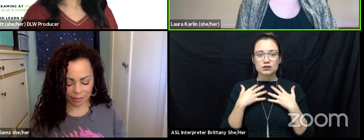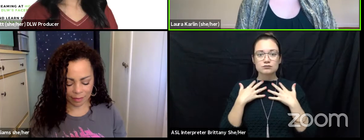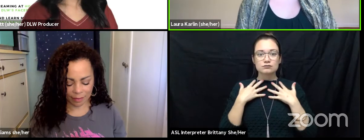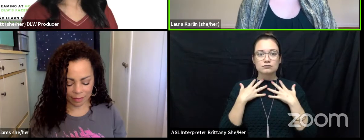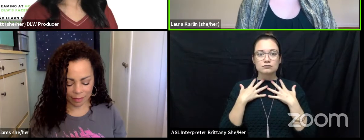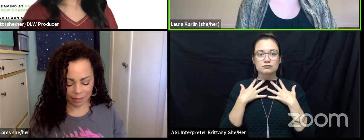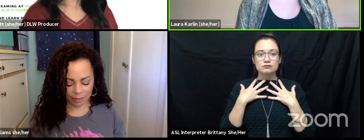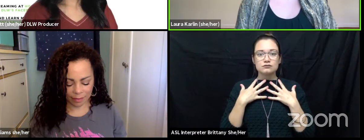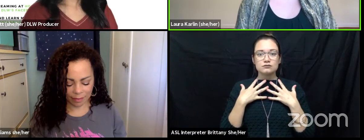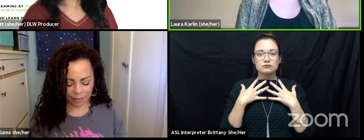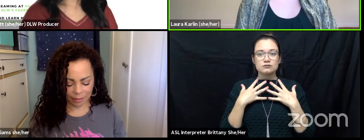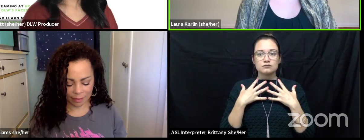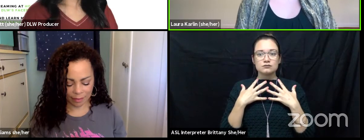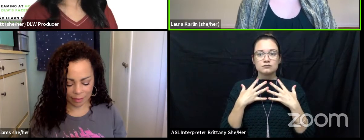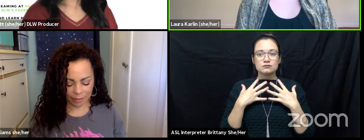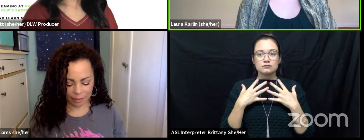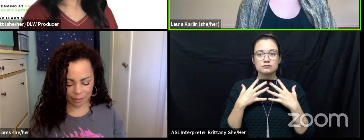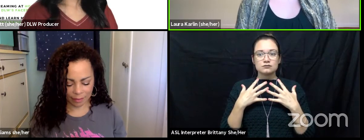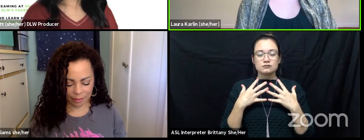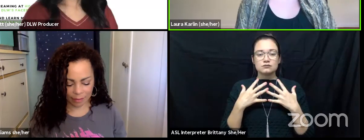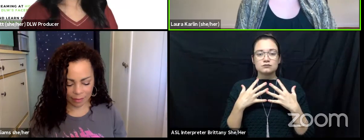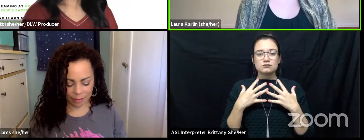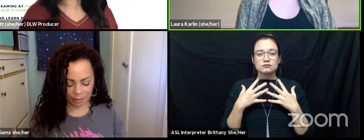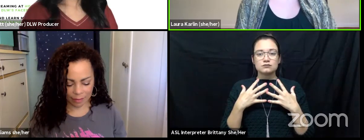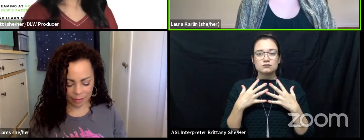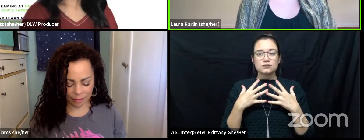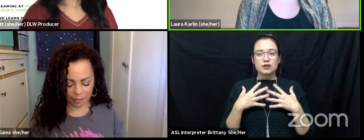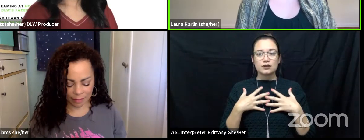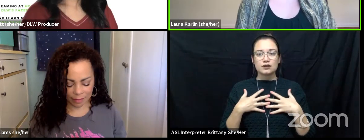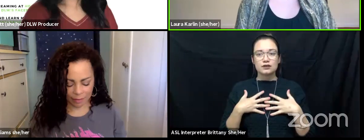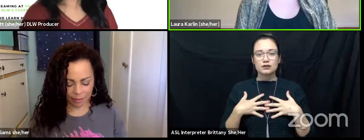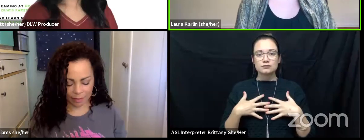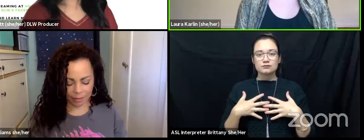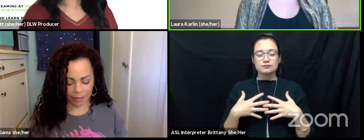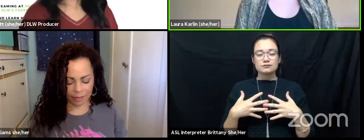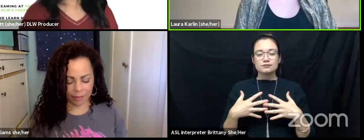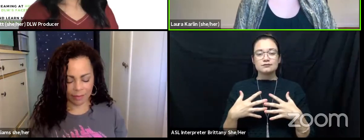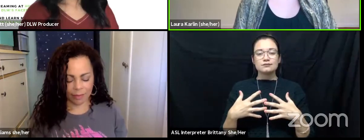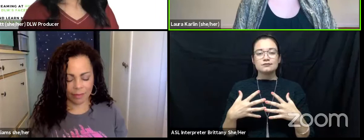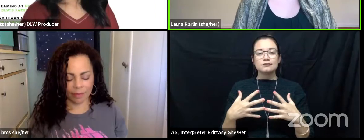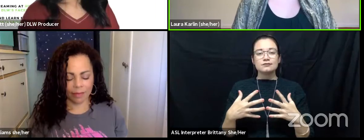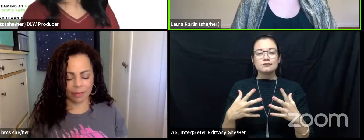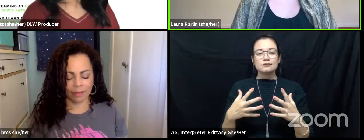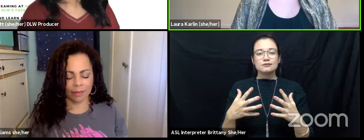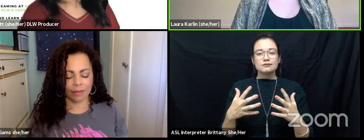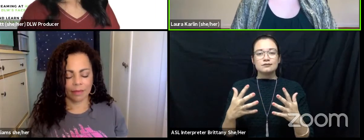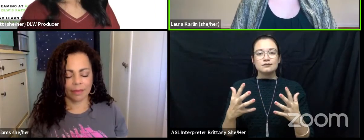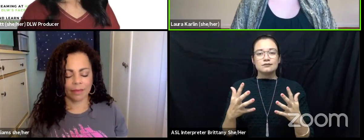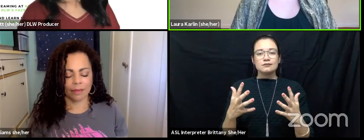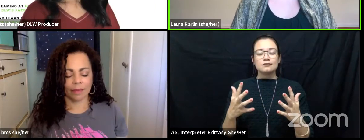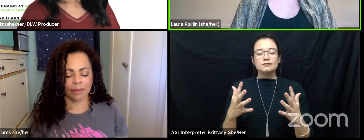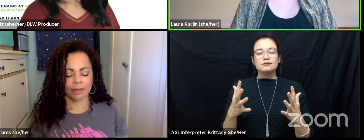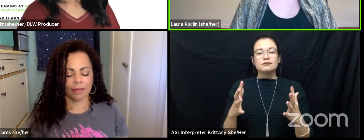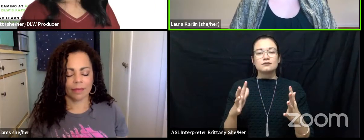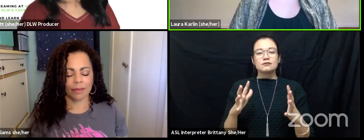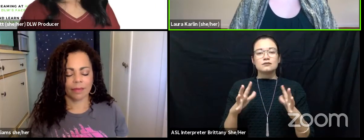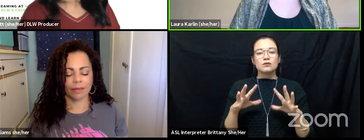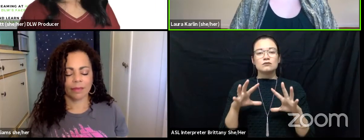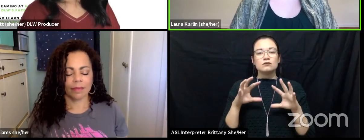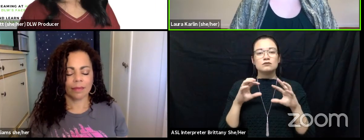a pause. And then when you're ready, take a deep inhale. Let that breath fill your throat